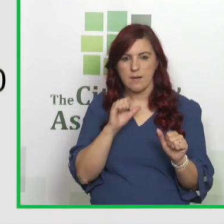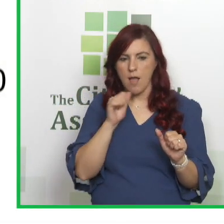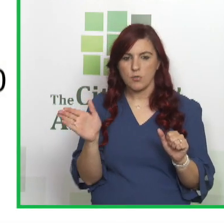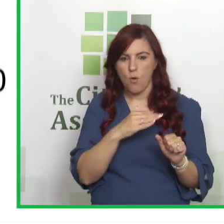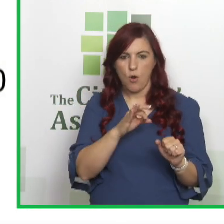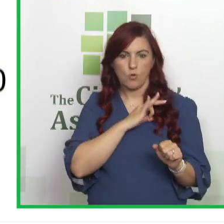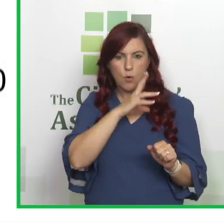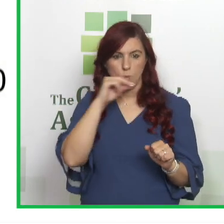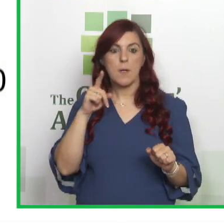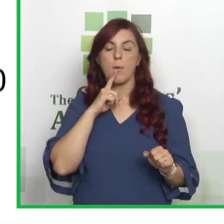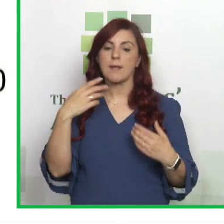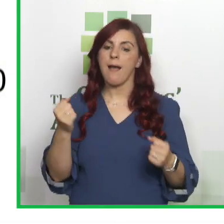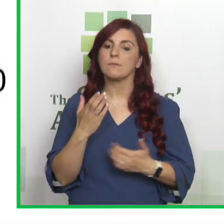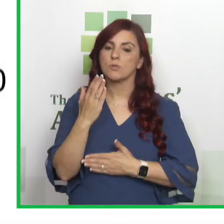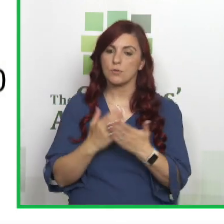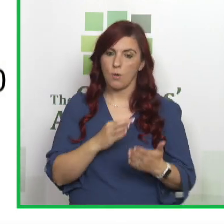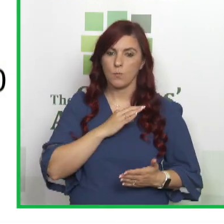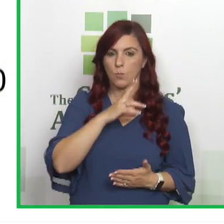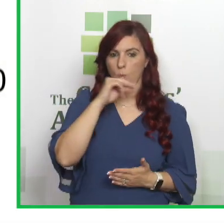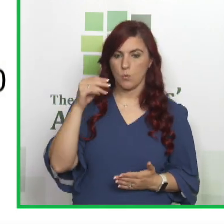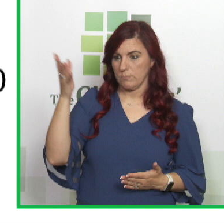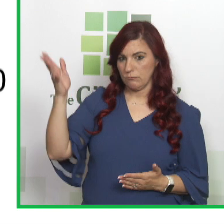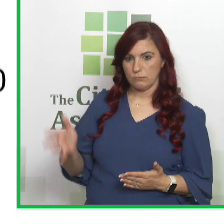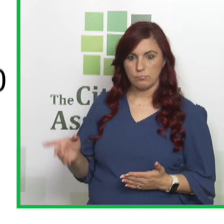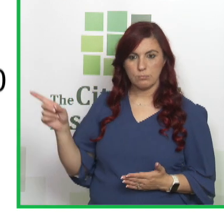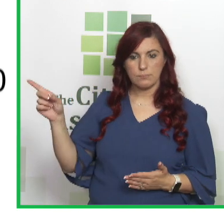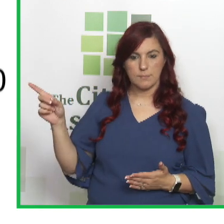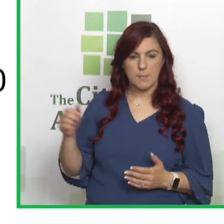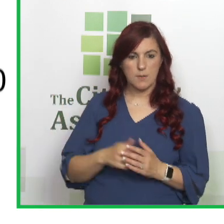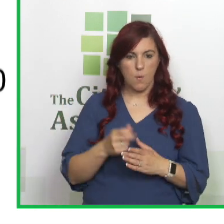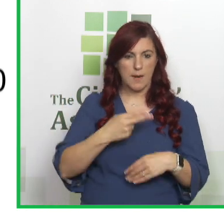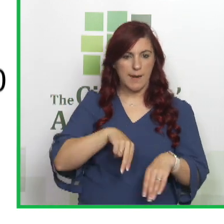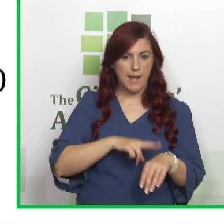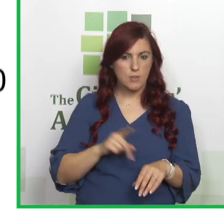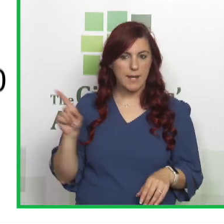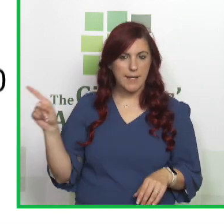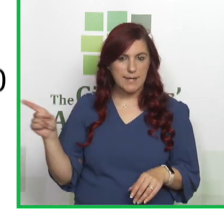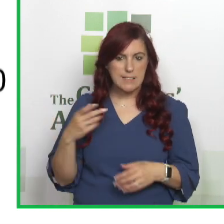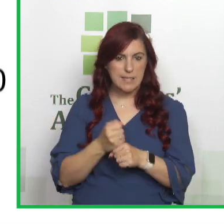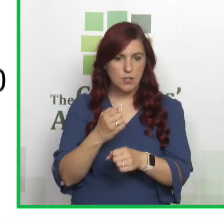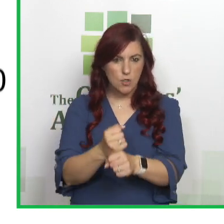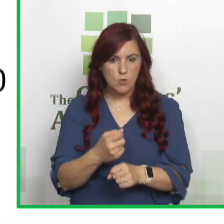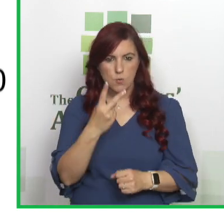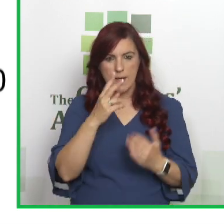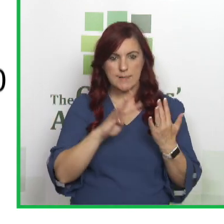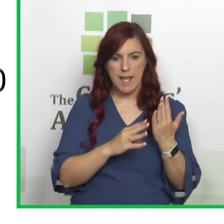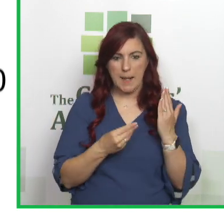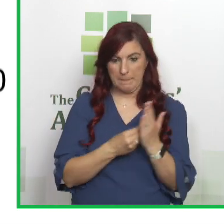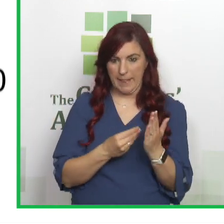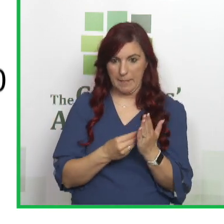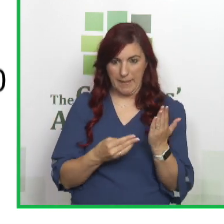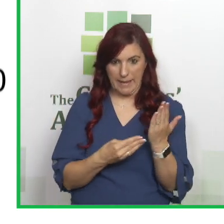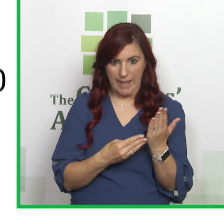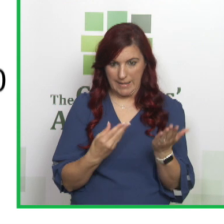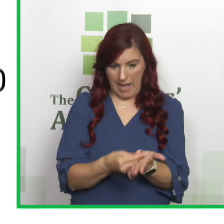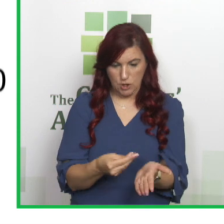news, but you know, stats relative to operations and seizures at national level. You know, the 29 million in cash that has been